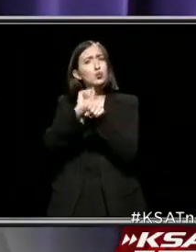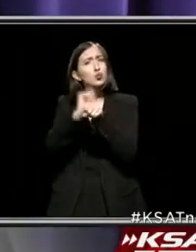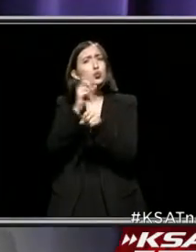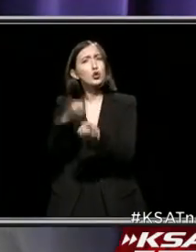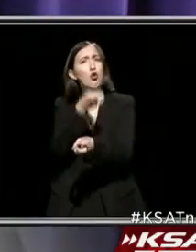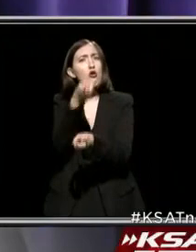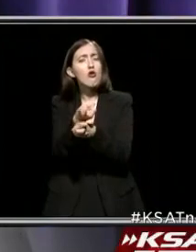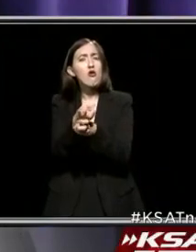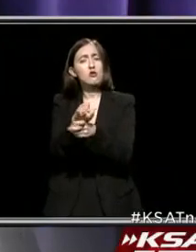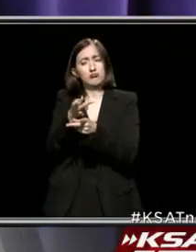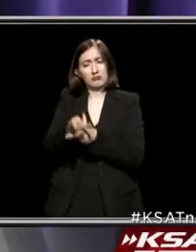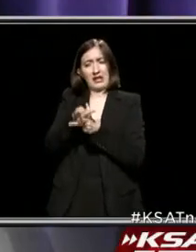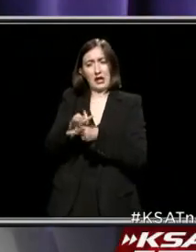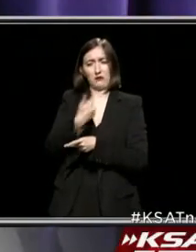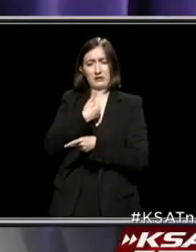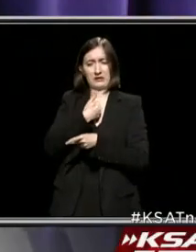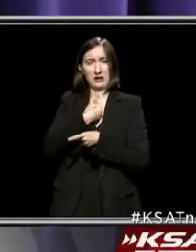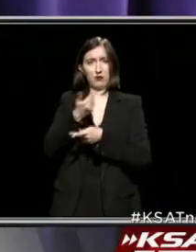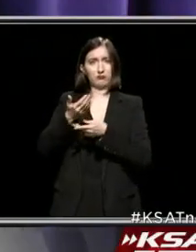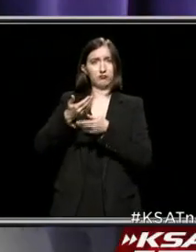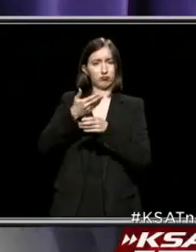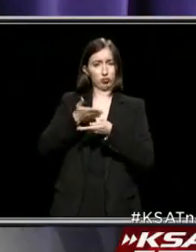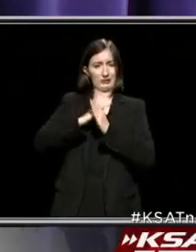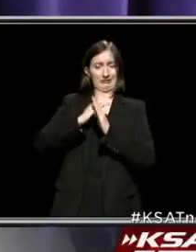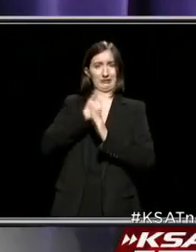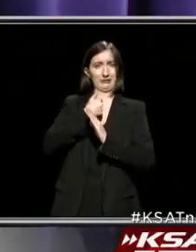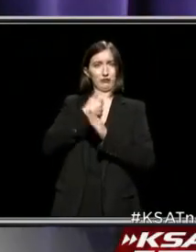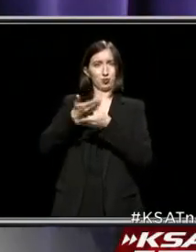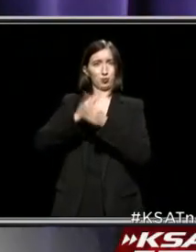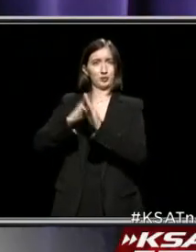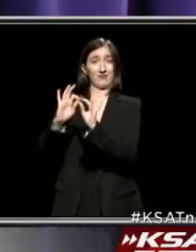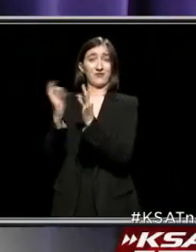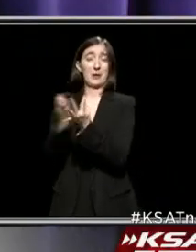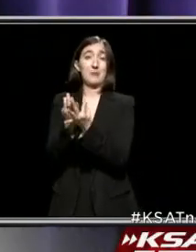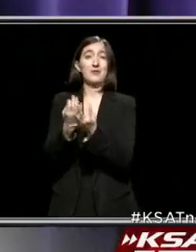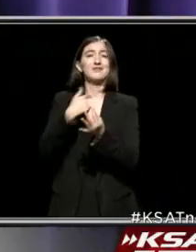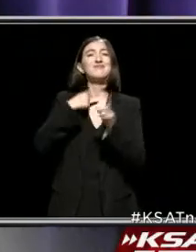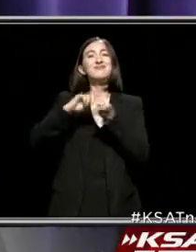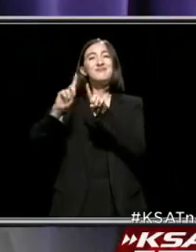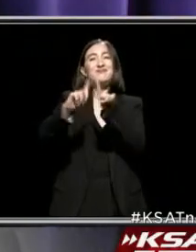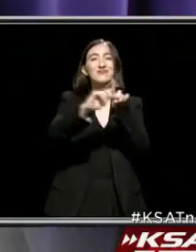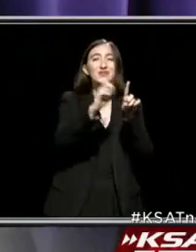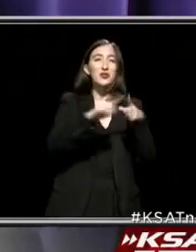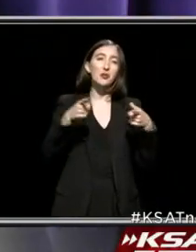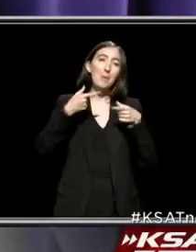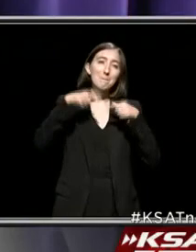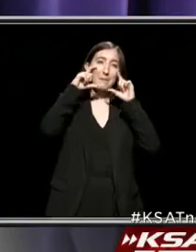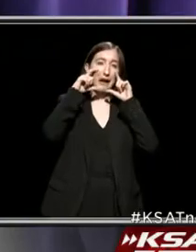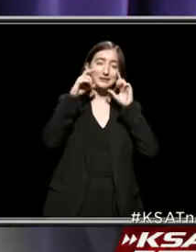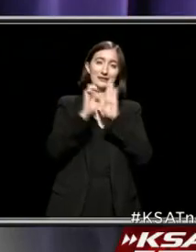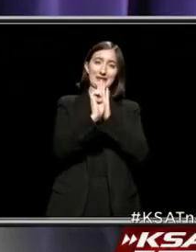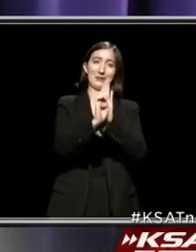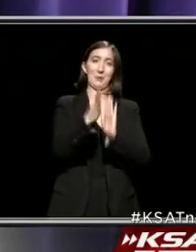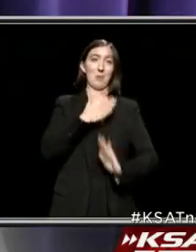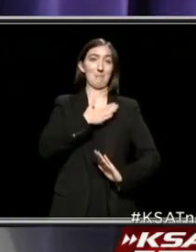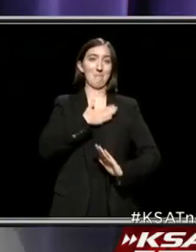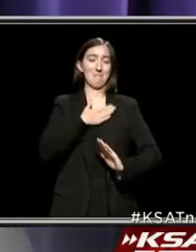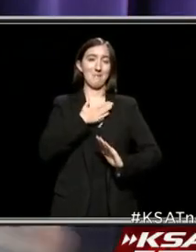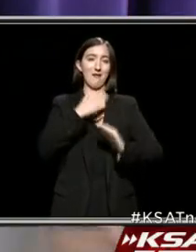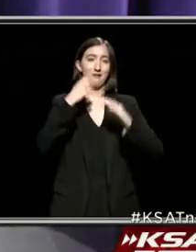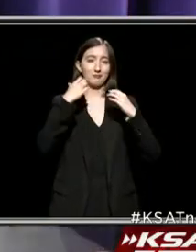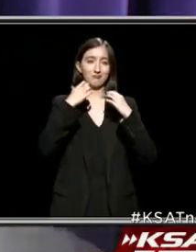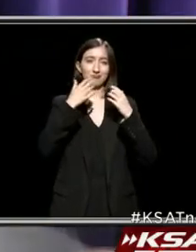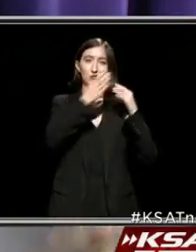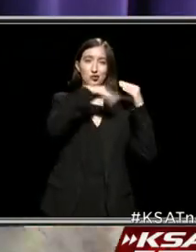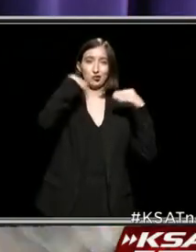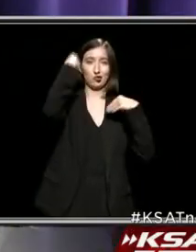have a little different array of masks. I happen to have a scarf, and use that. It's easy to go up